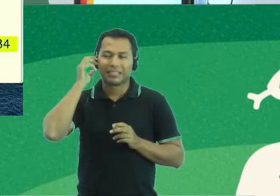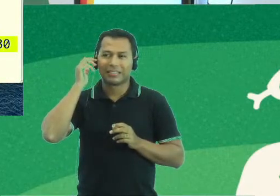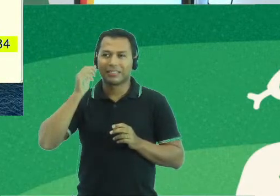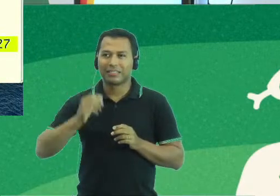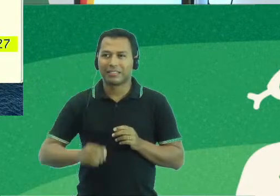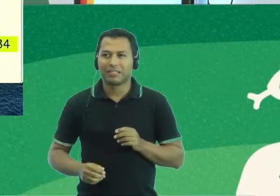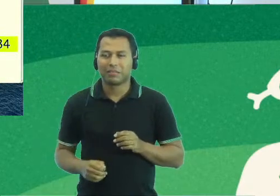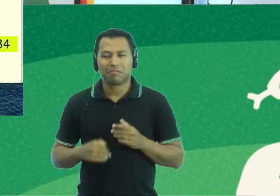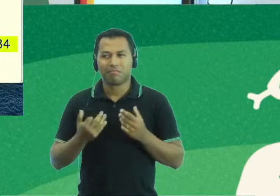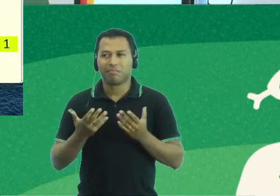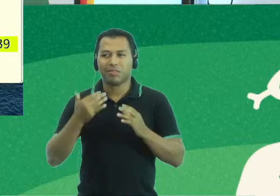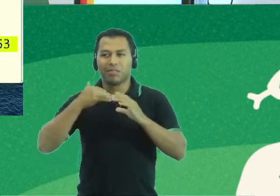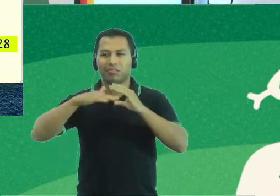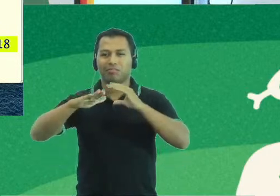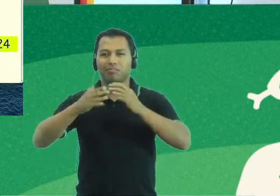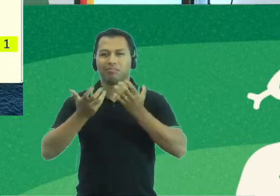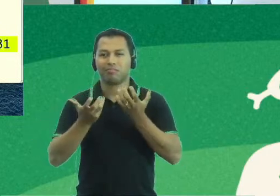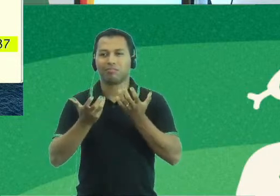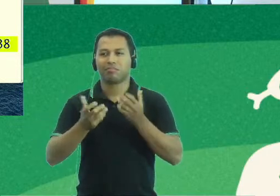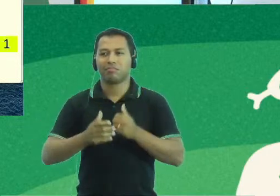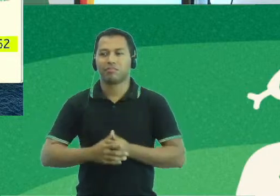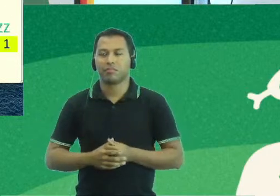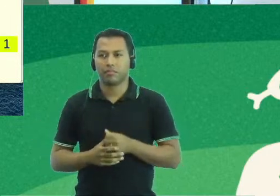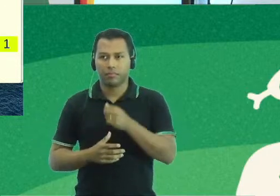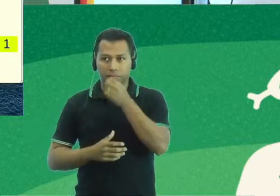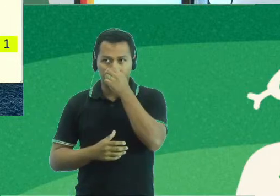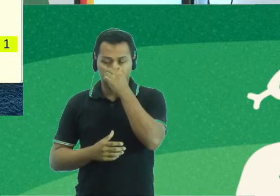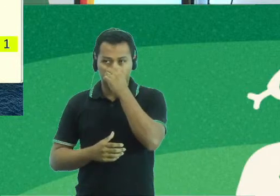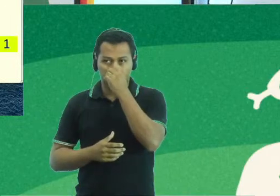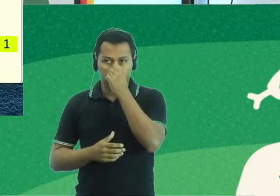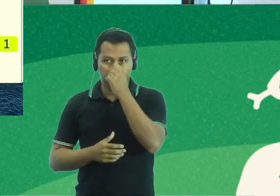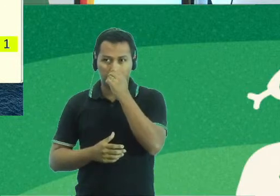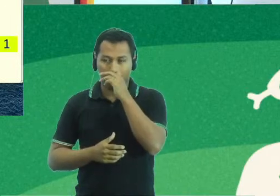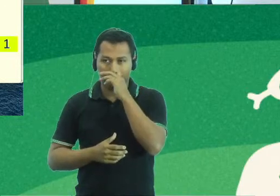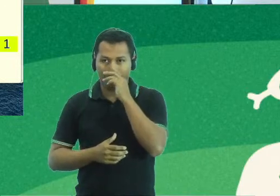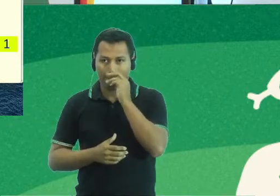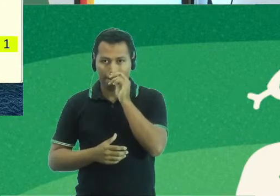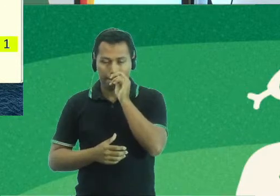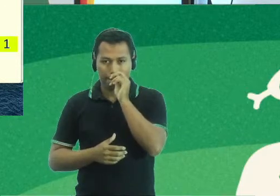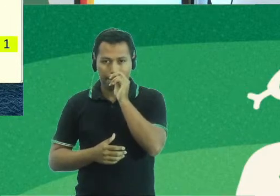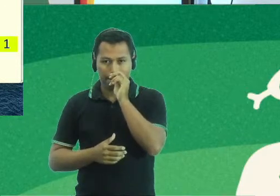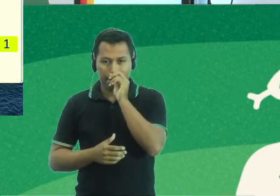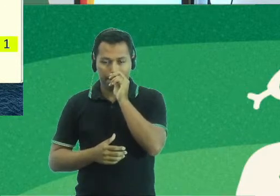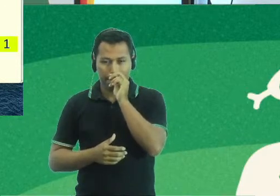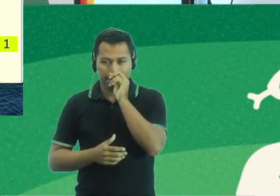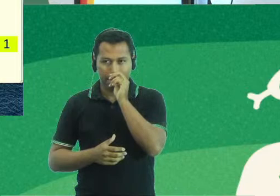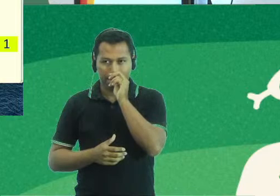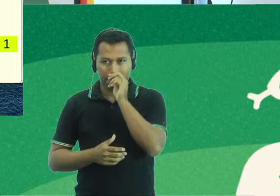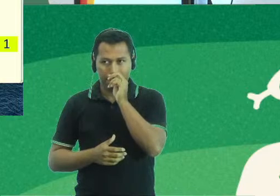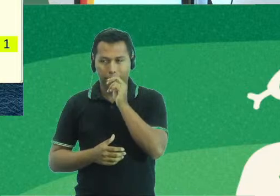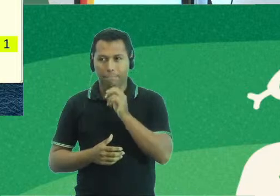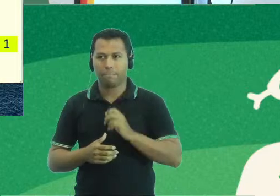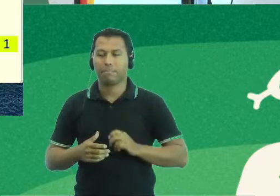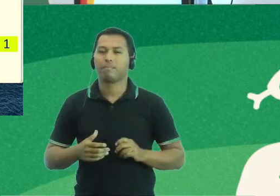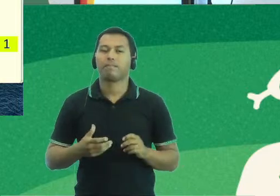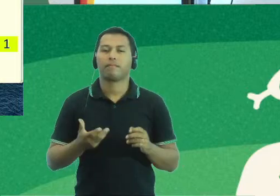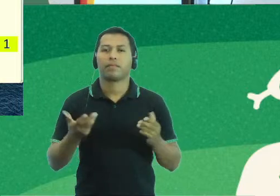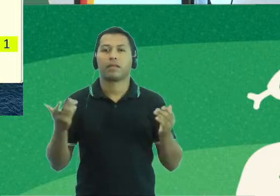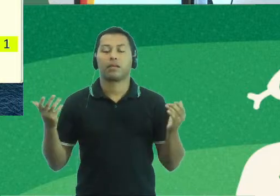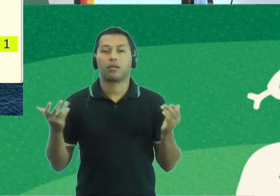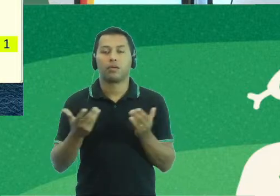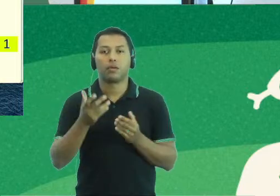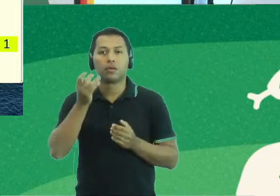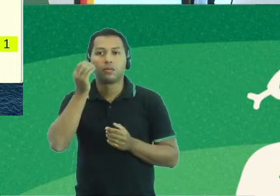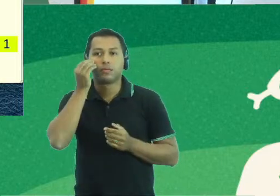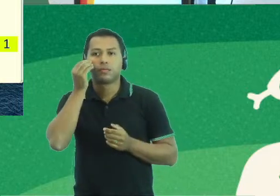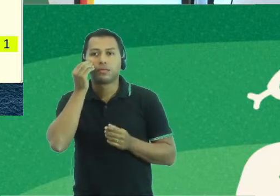we're gonna make it so that, that you can receive emails. So that way you can all send an email to this email address, and then I can send you